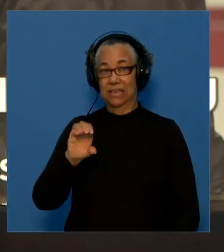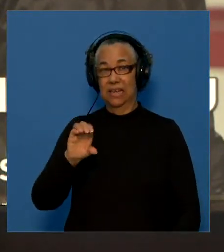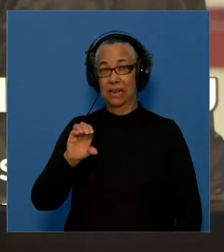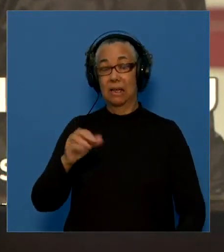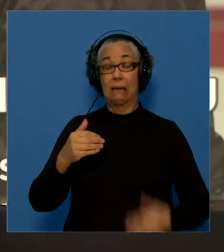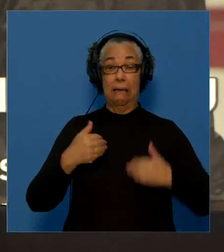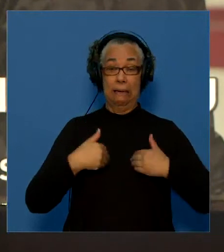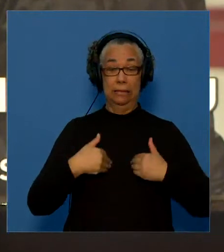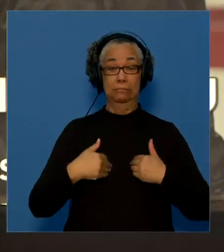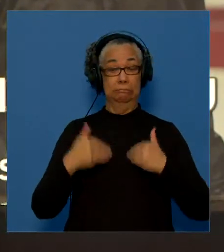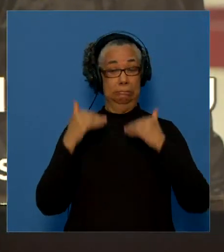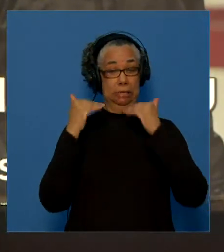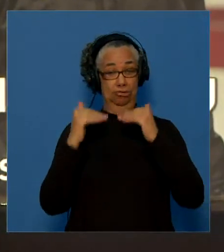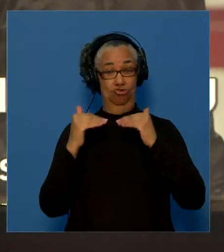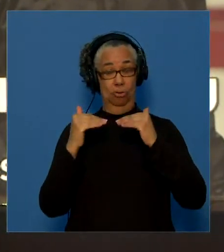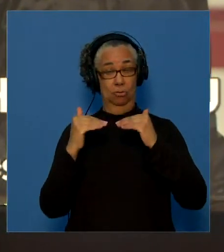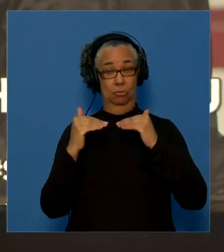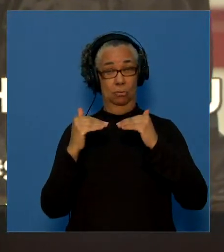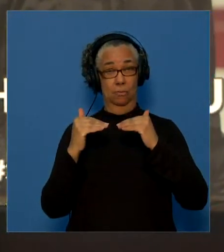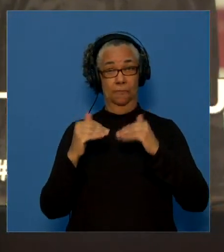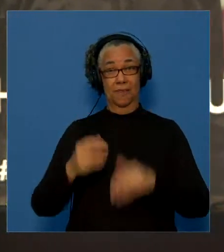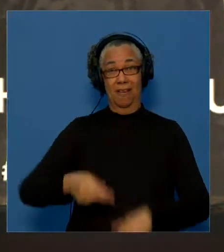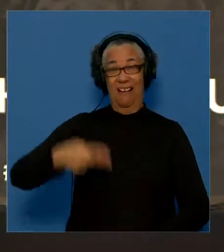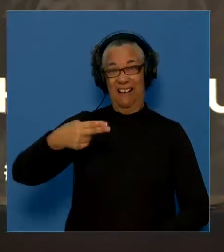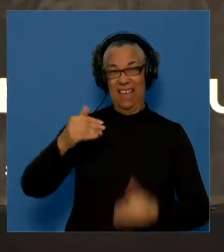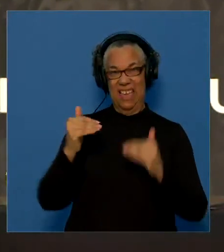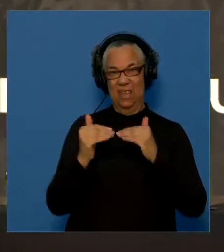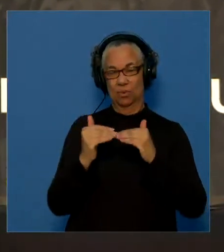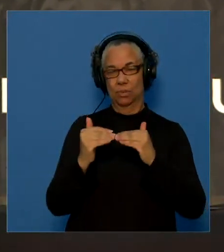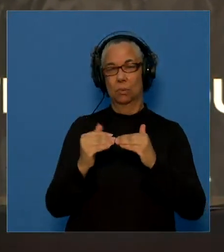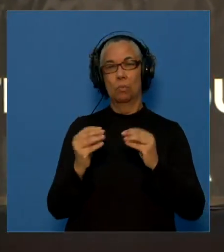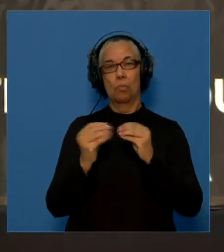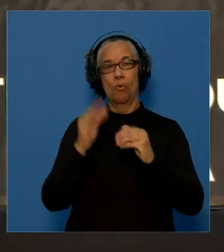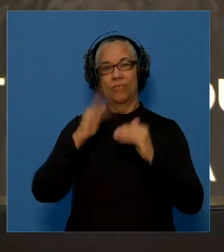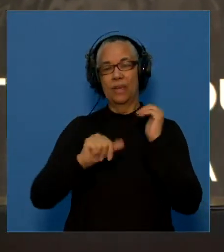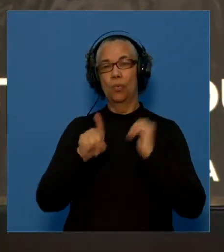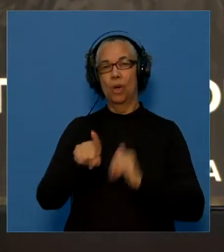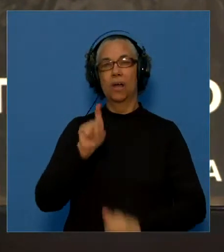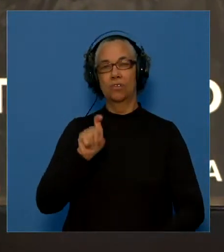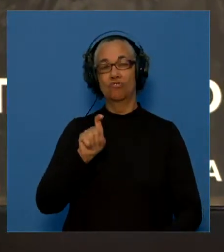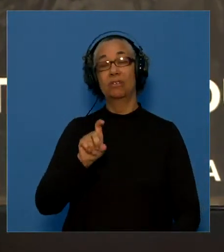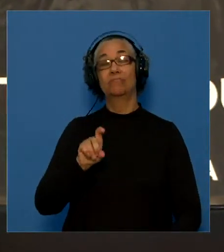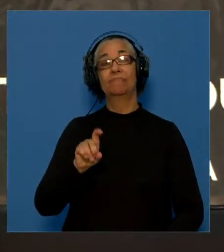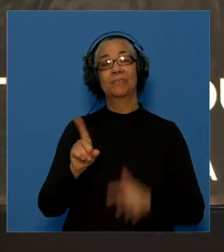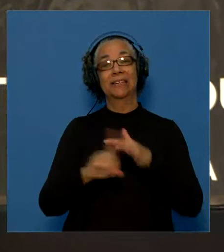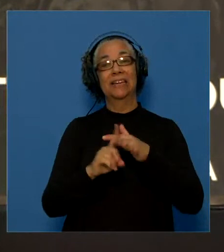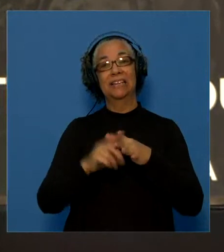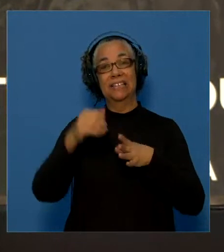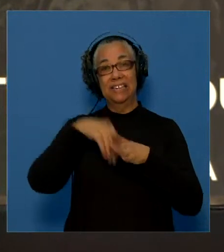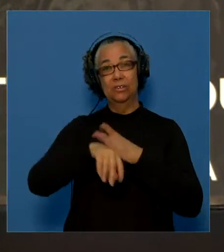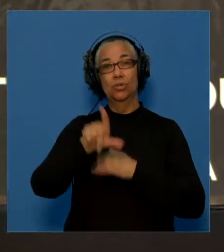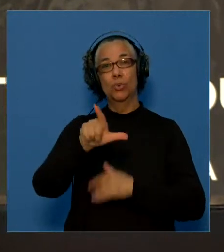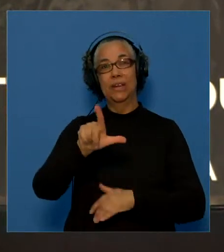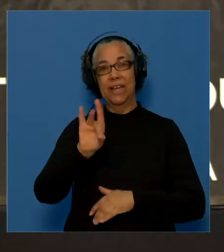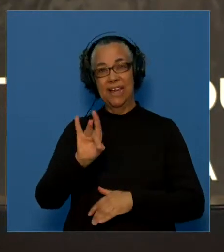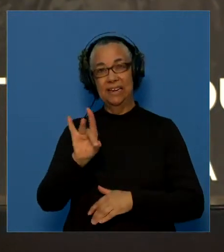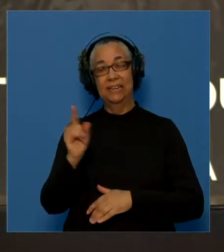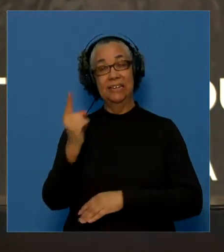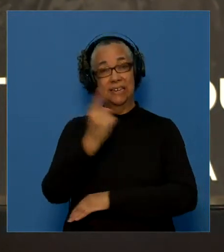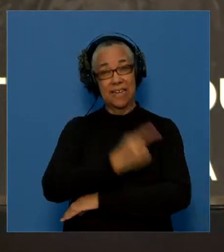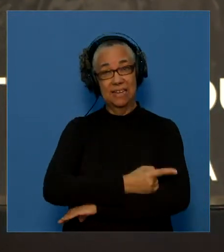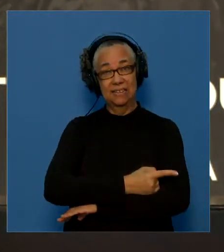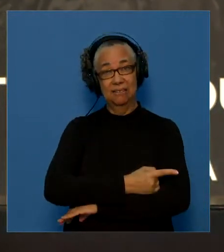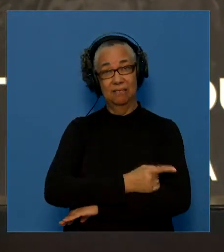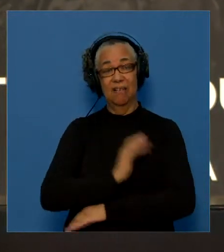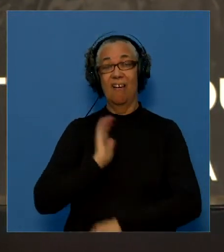a standard where very high equals having more than 100 cases in 28 days. And clearly,